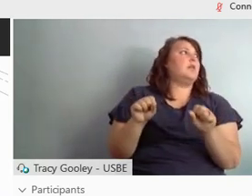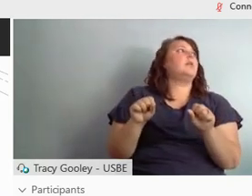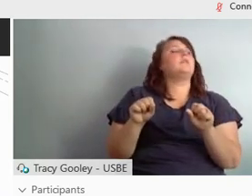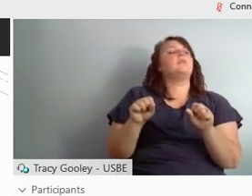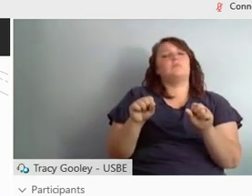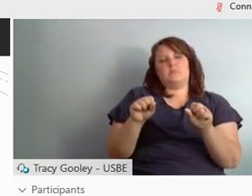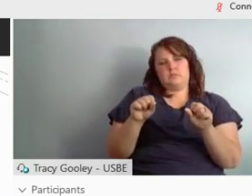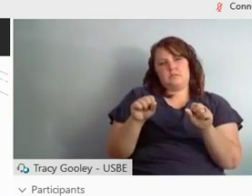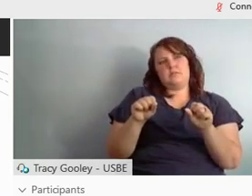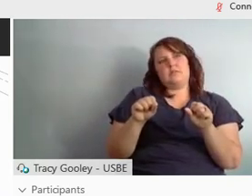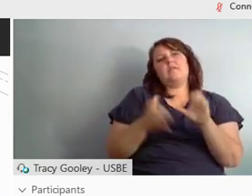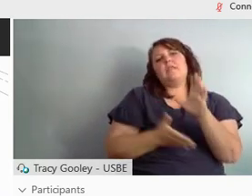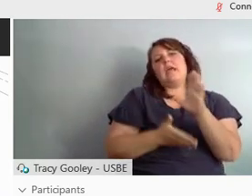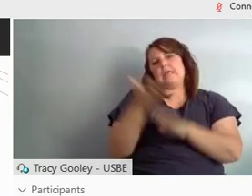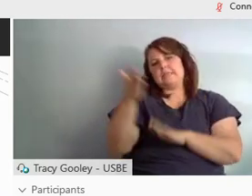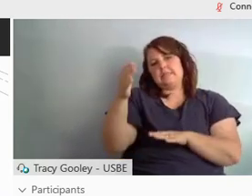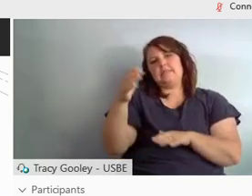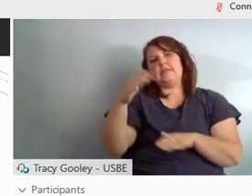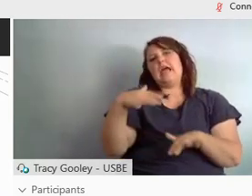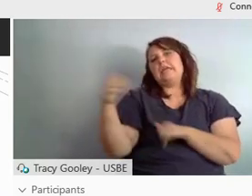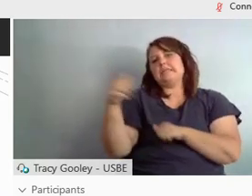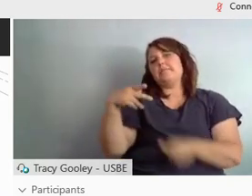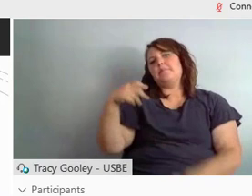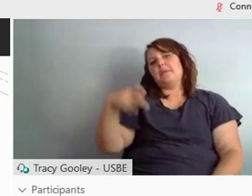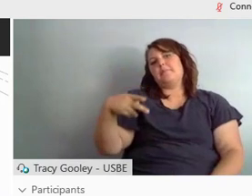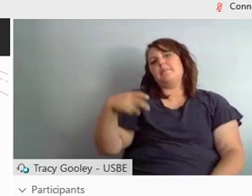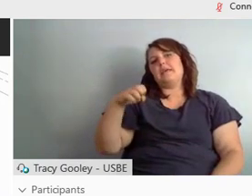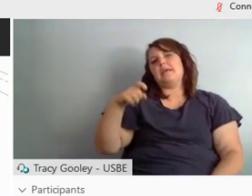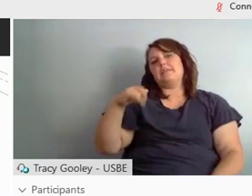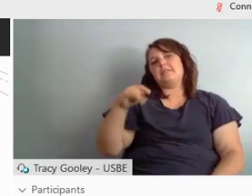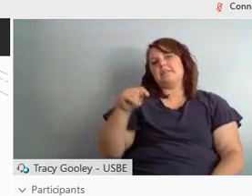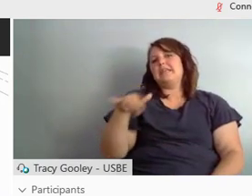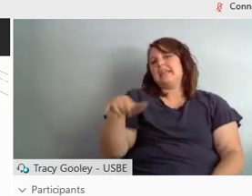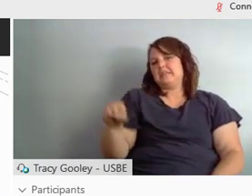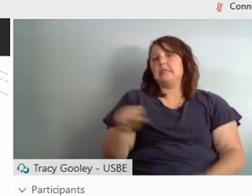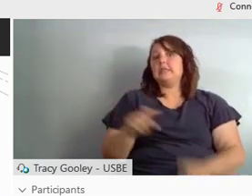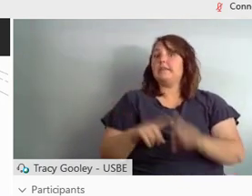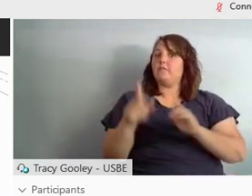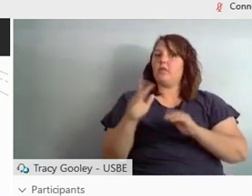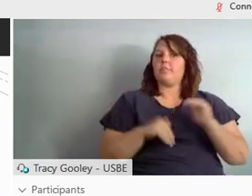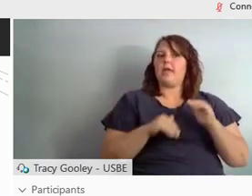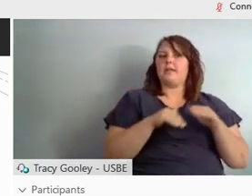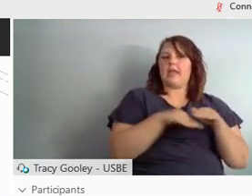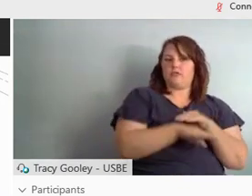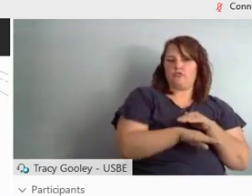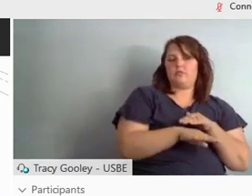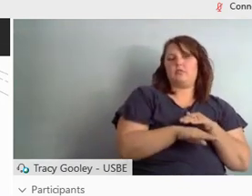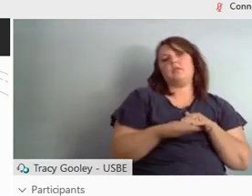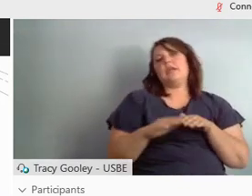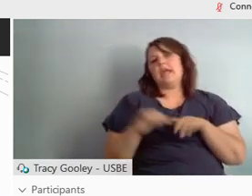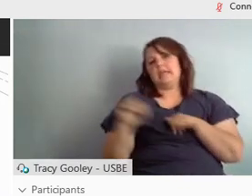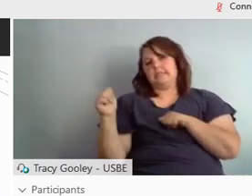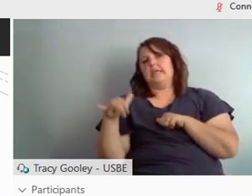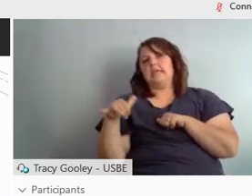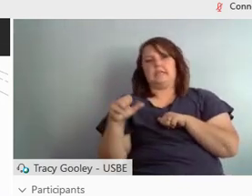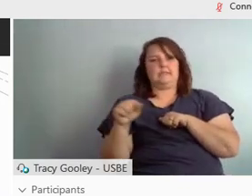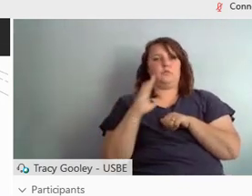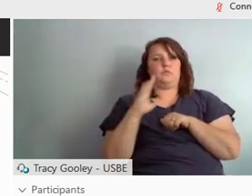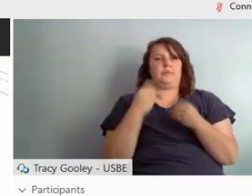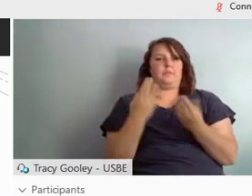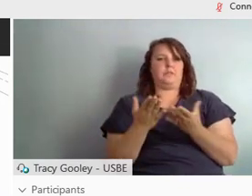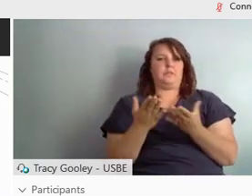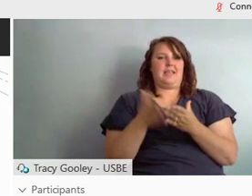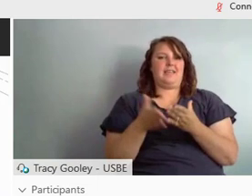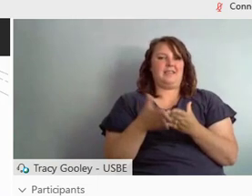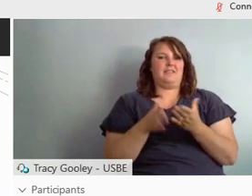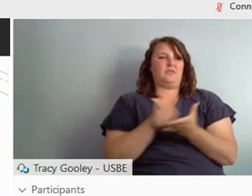PEEP exit at the end of the school year. It's different from the PEEP entry, but there is a PEEP exit that will be administered